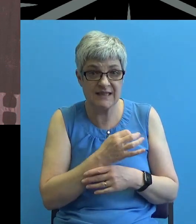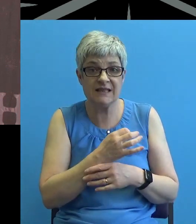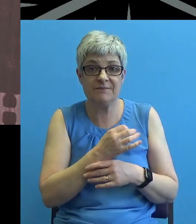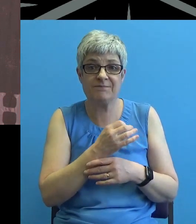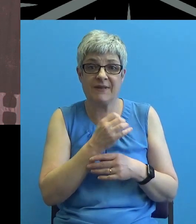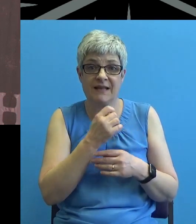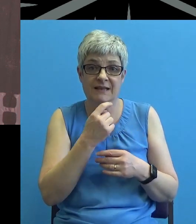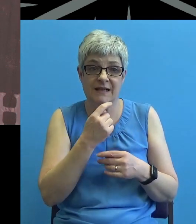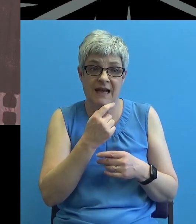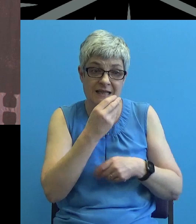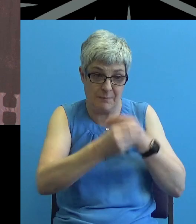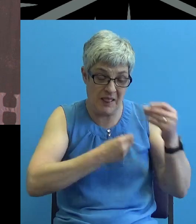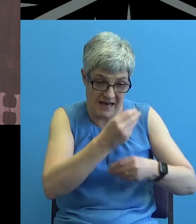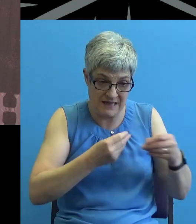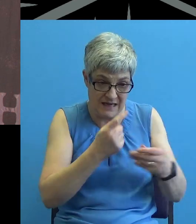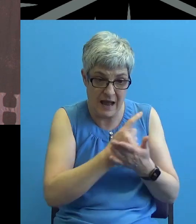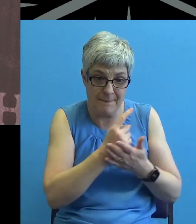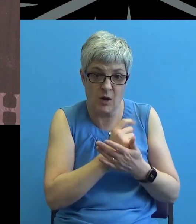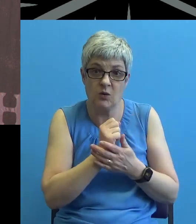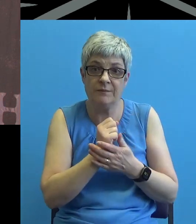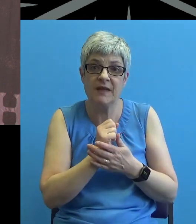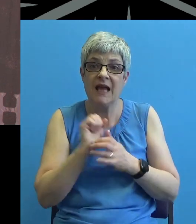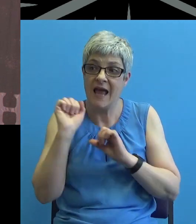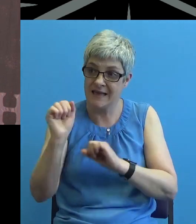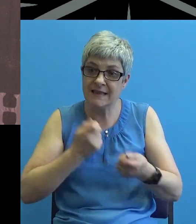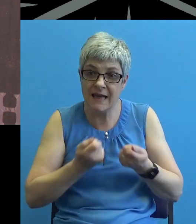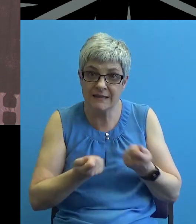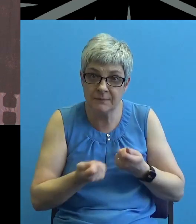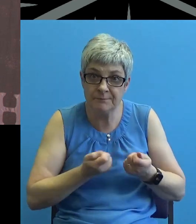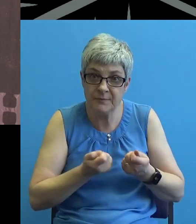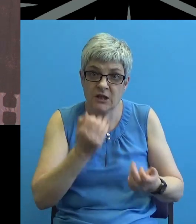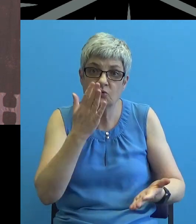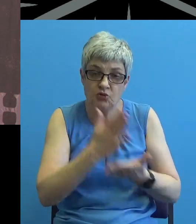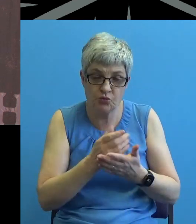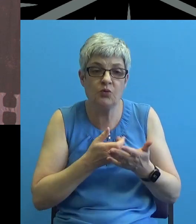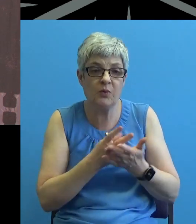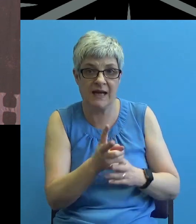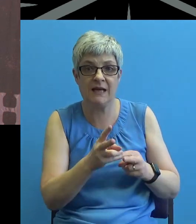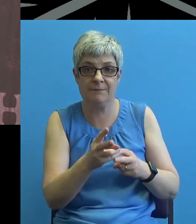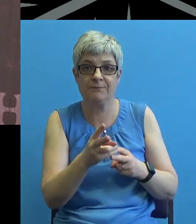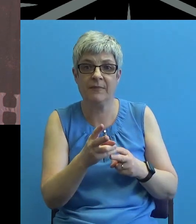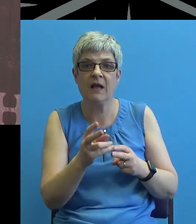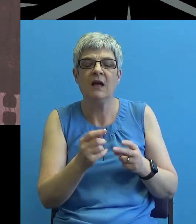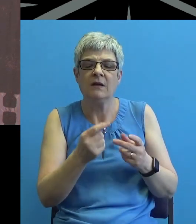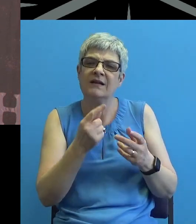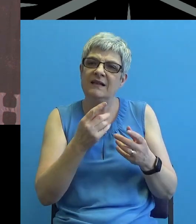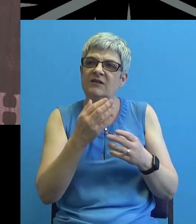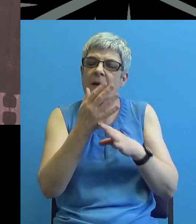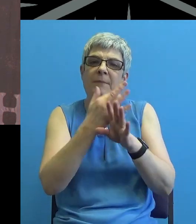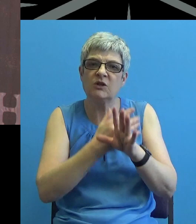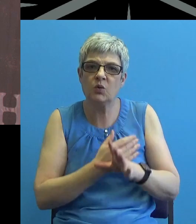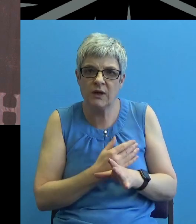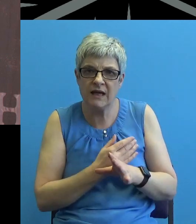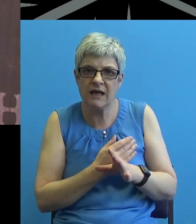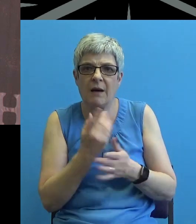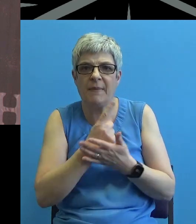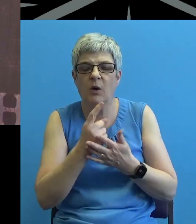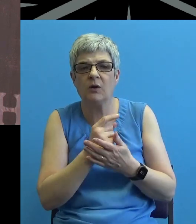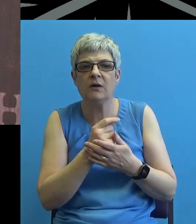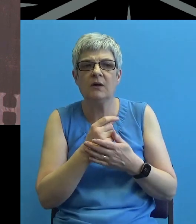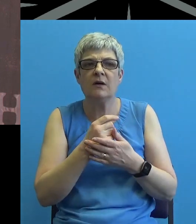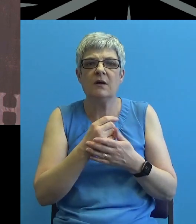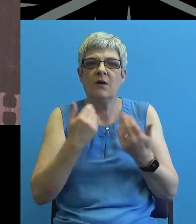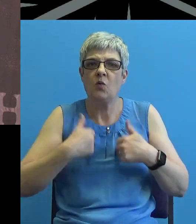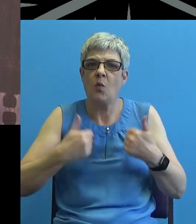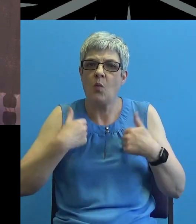nature of his kingdom. He just told that parable about the noble who went to a foreign land to be king, leaving